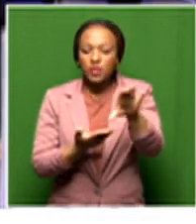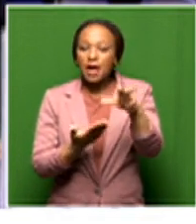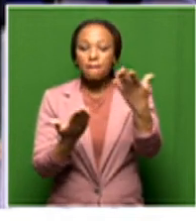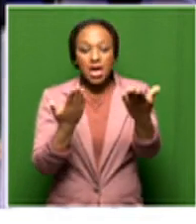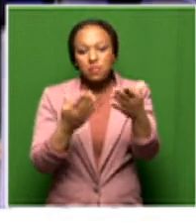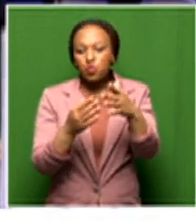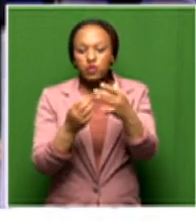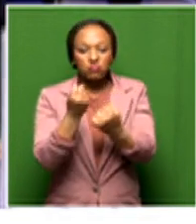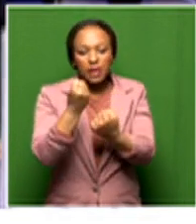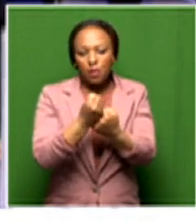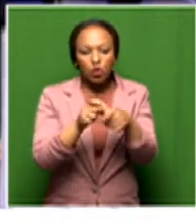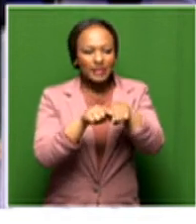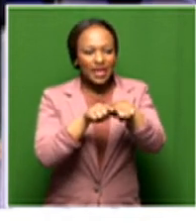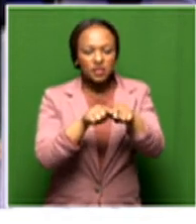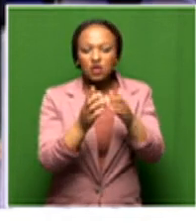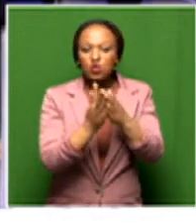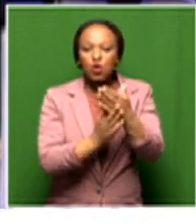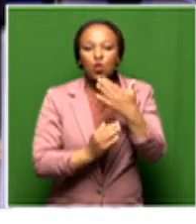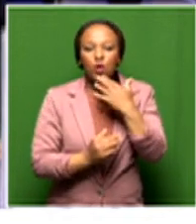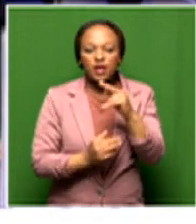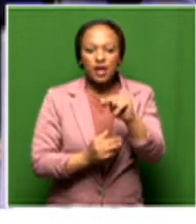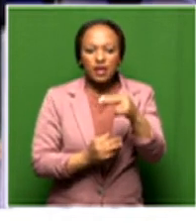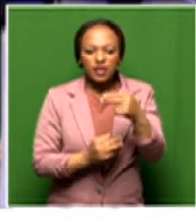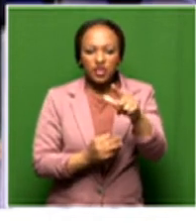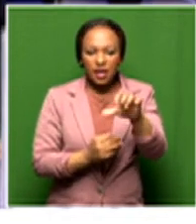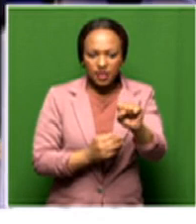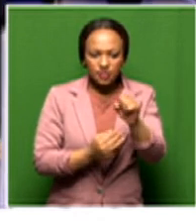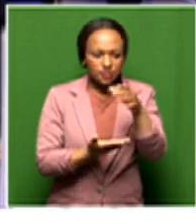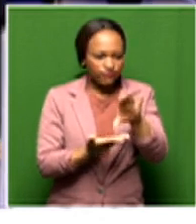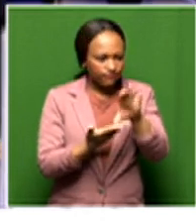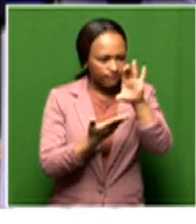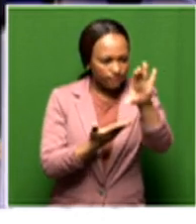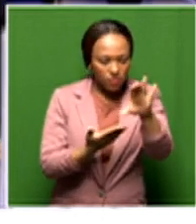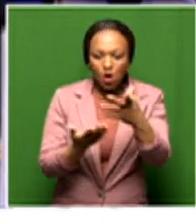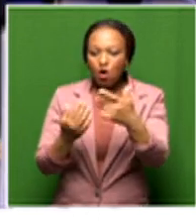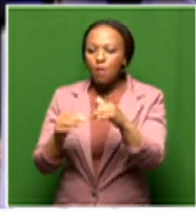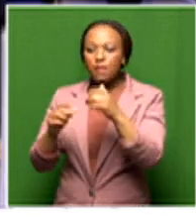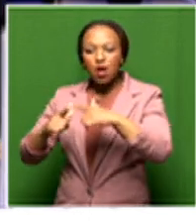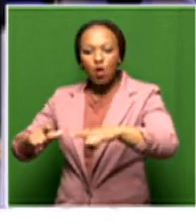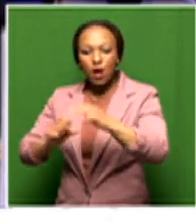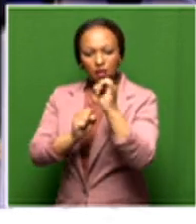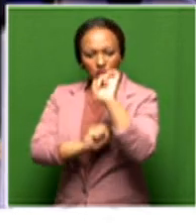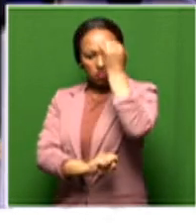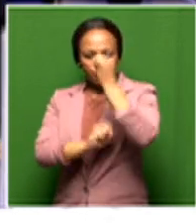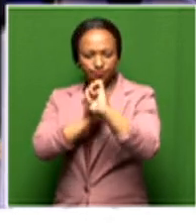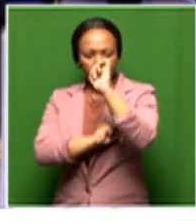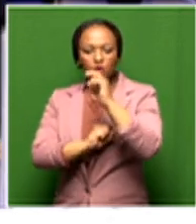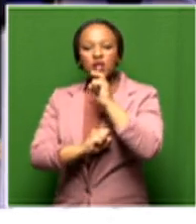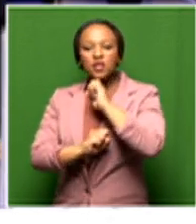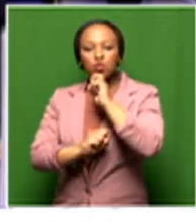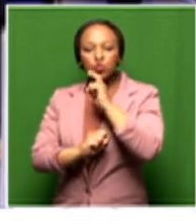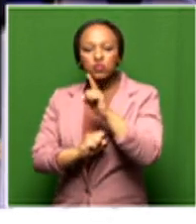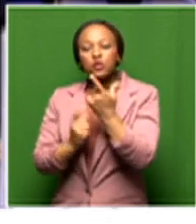the NHLS, supporting the local manufacturing of ventilators, we have actually issued